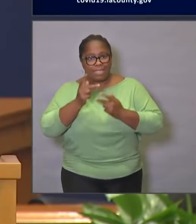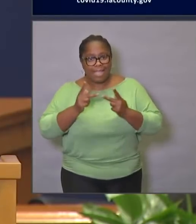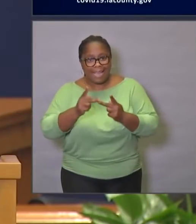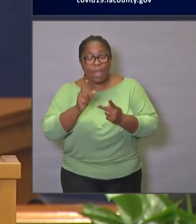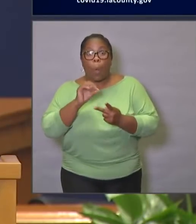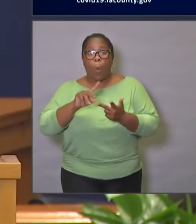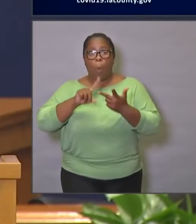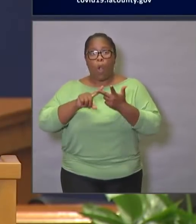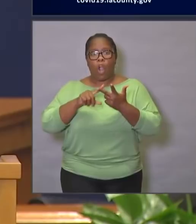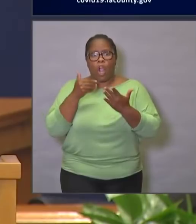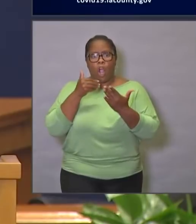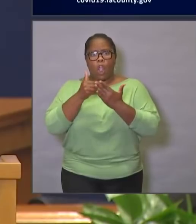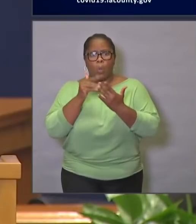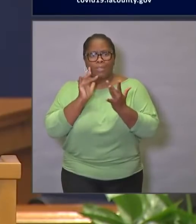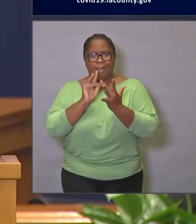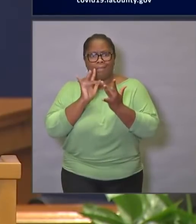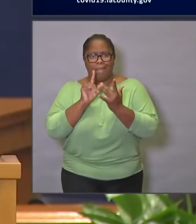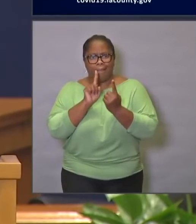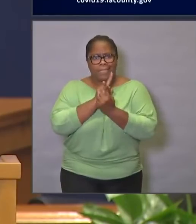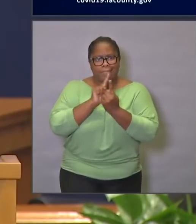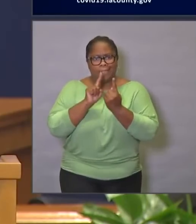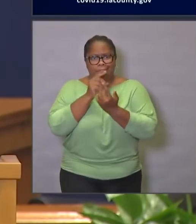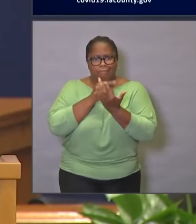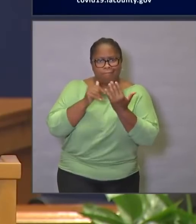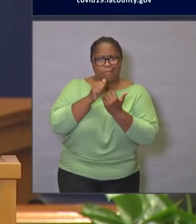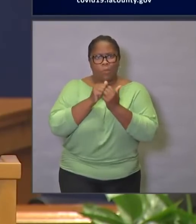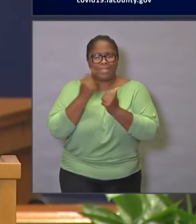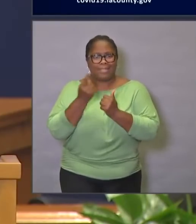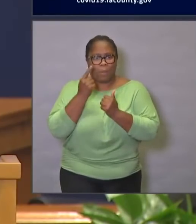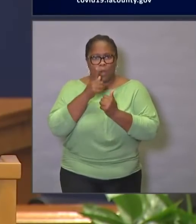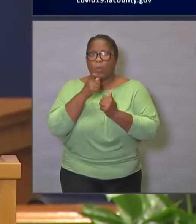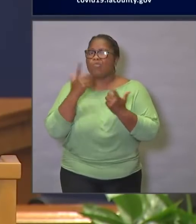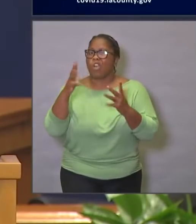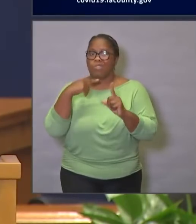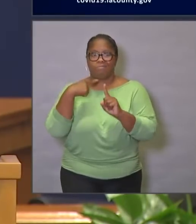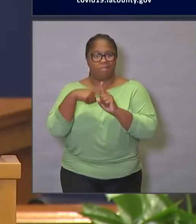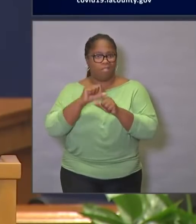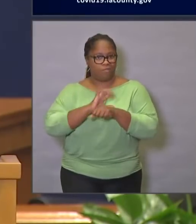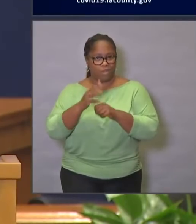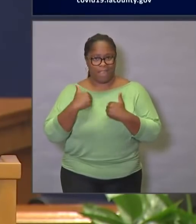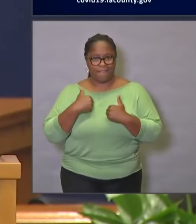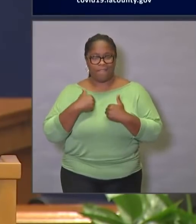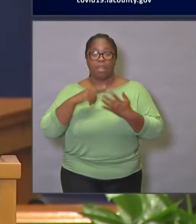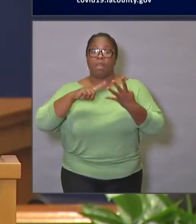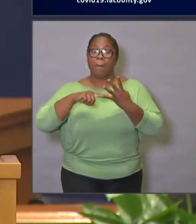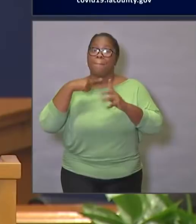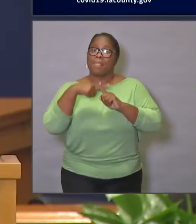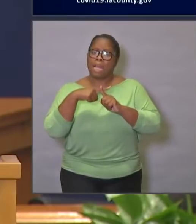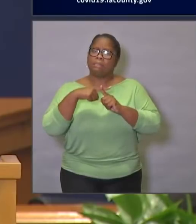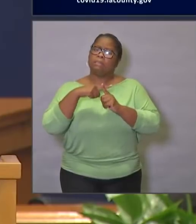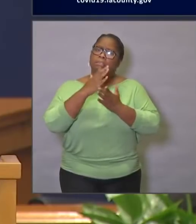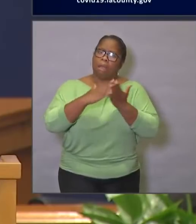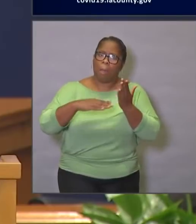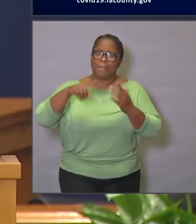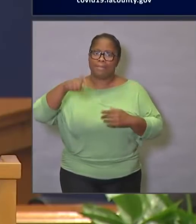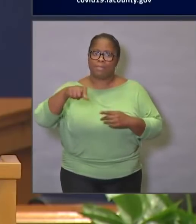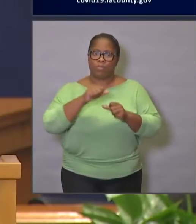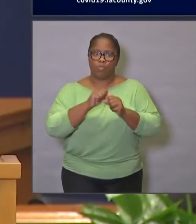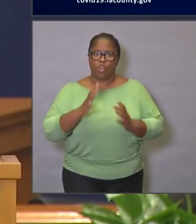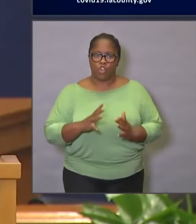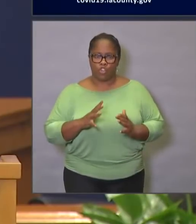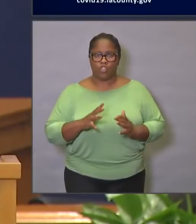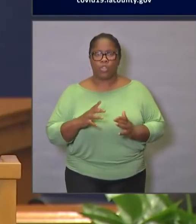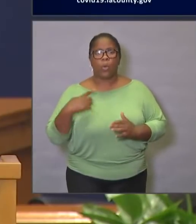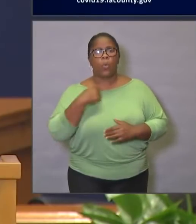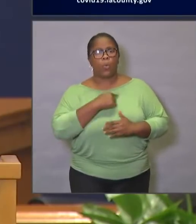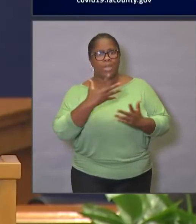with someone who was diagnosed with COVID-19 by test, as well as for certain essential workers. We very much want to